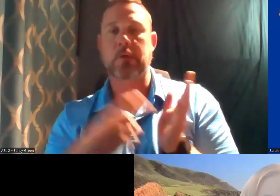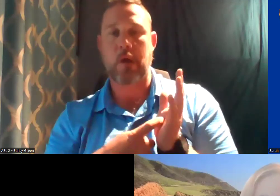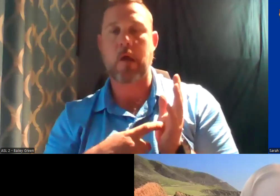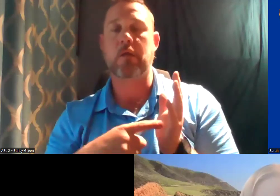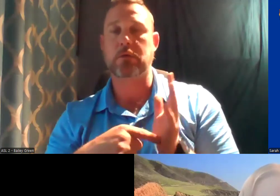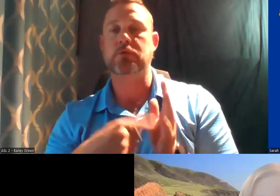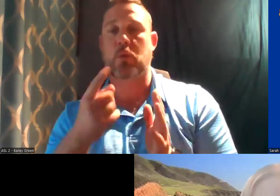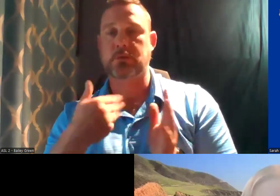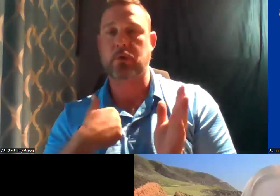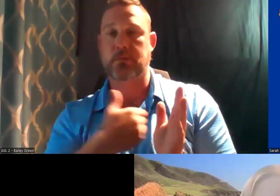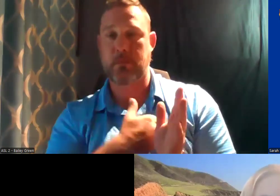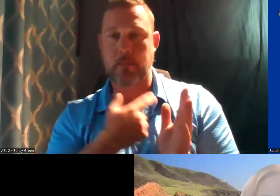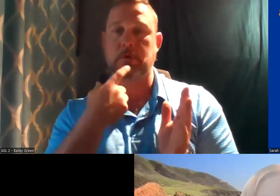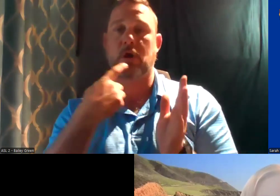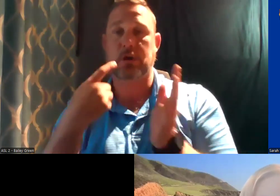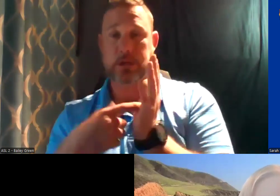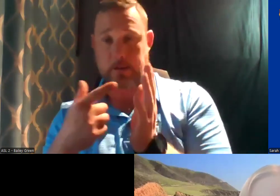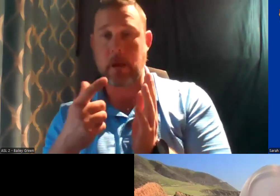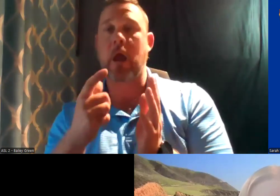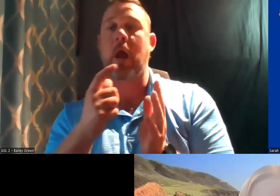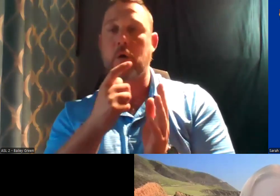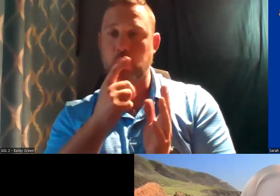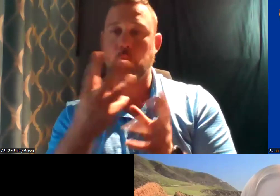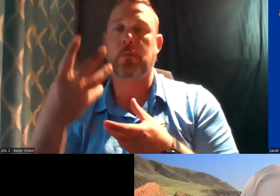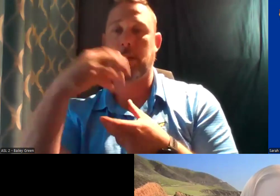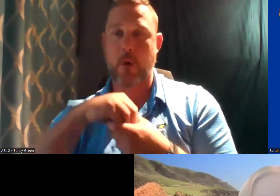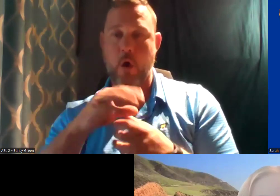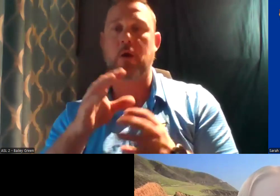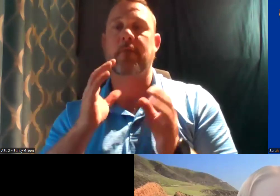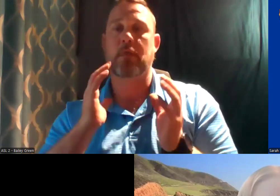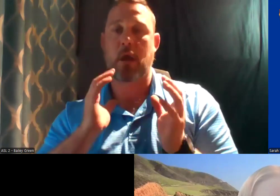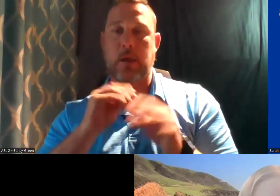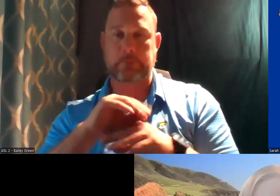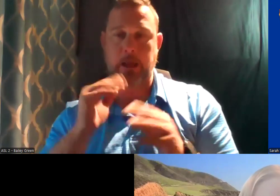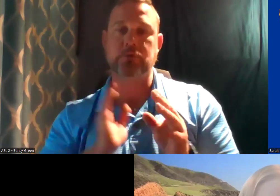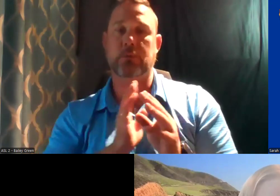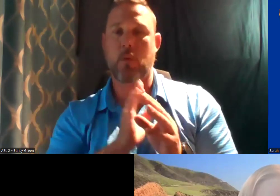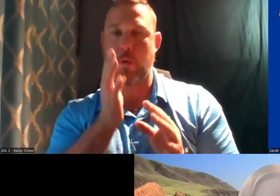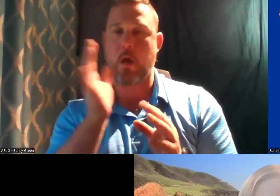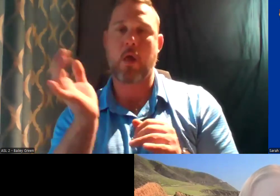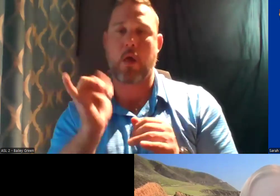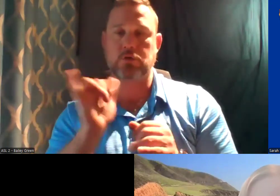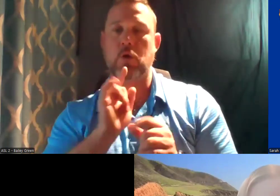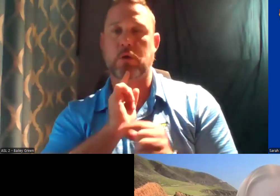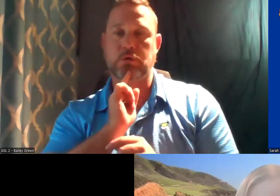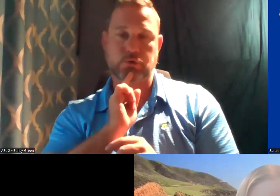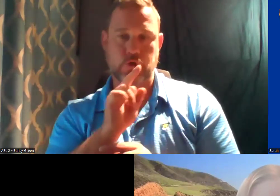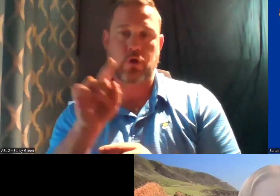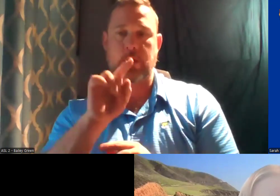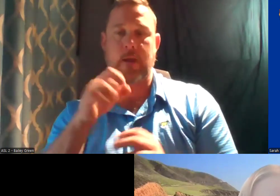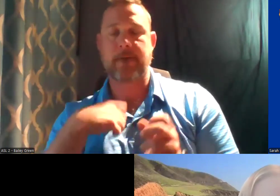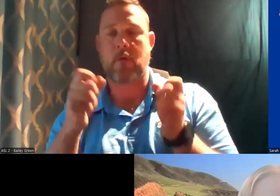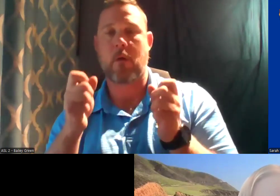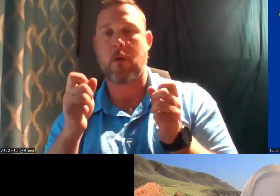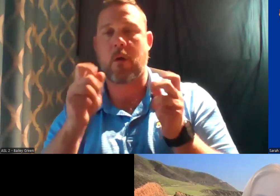those members are identified that will be part of the advisory board, is we will also want to ensure that they have an